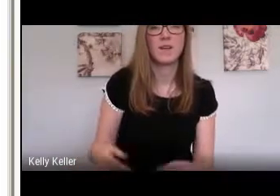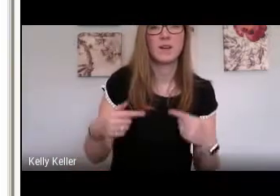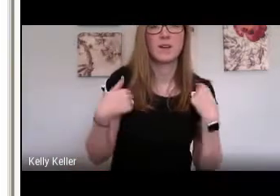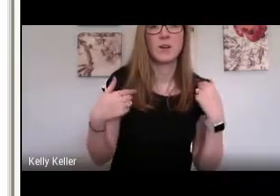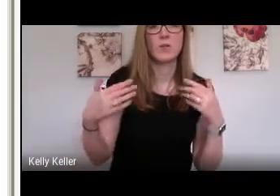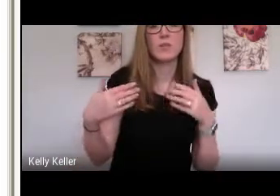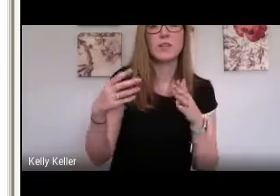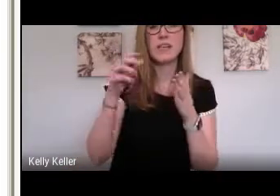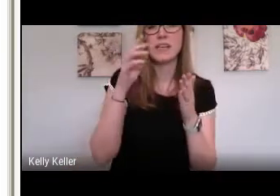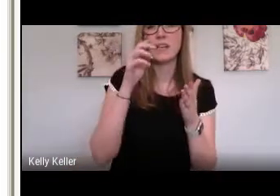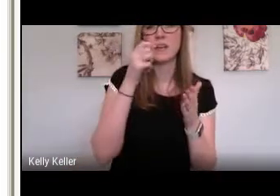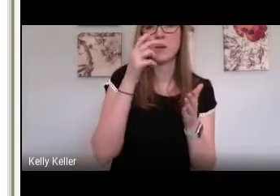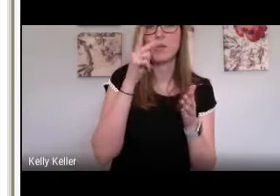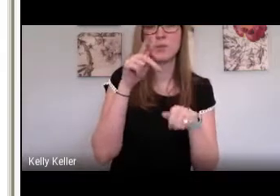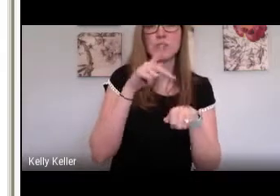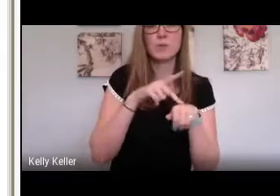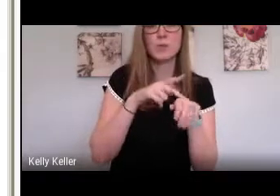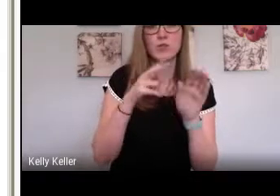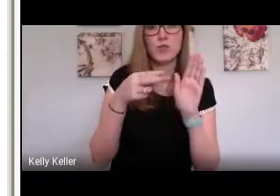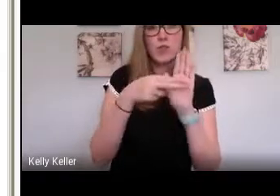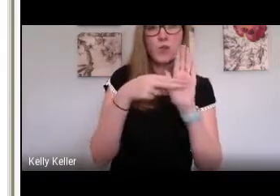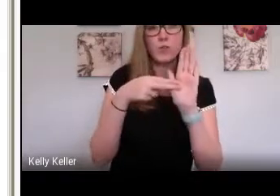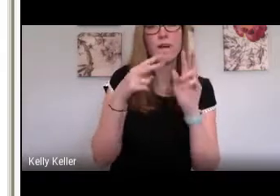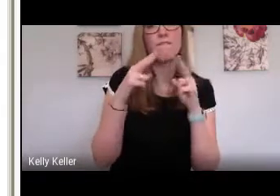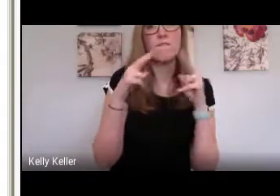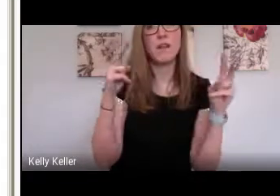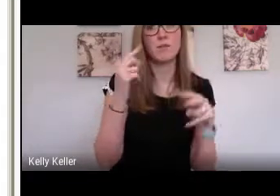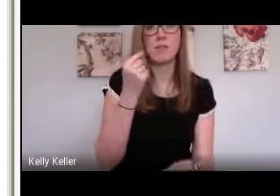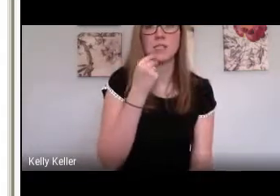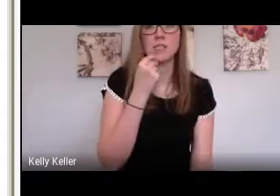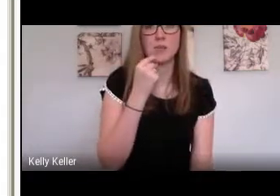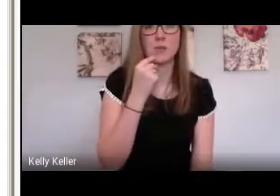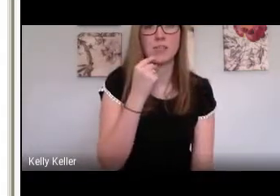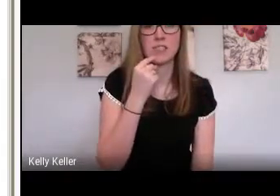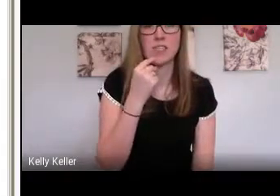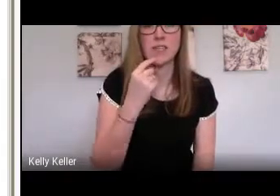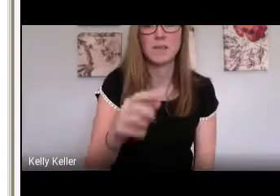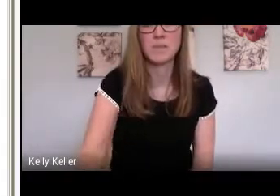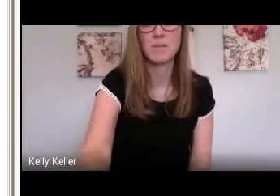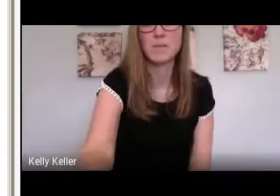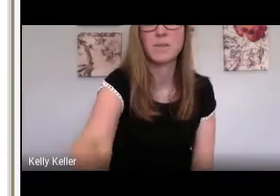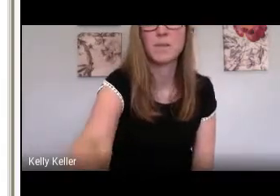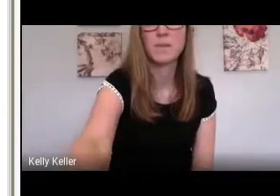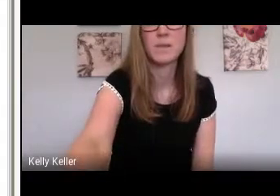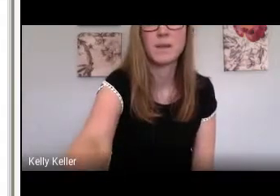we take the principal's note very seriously